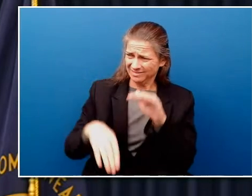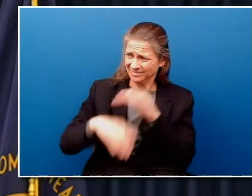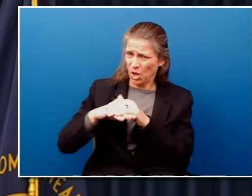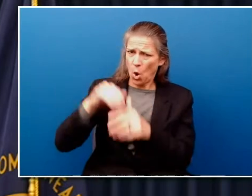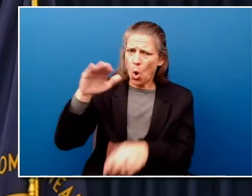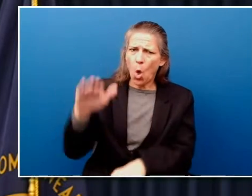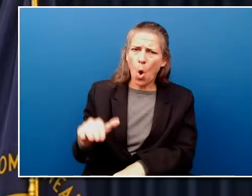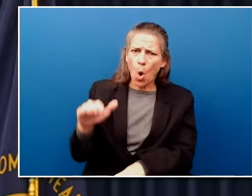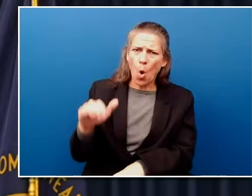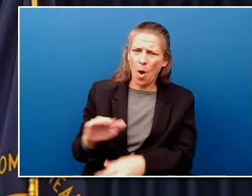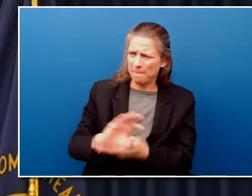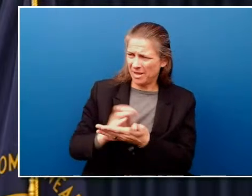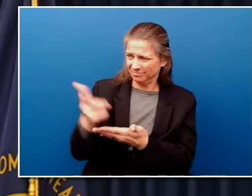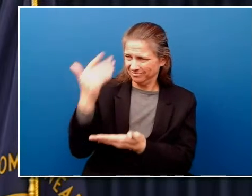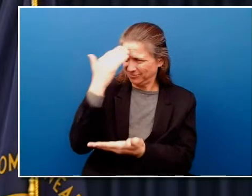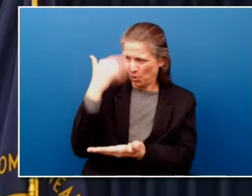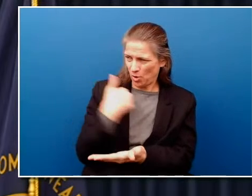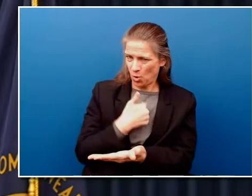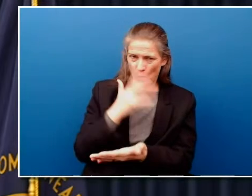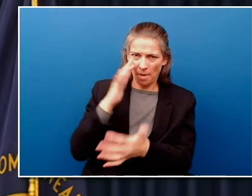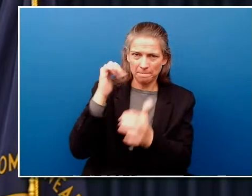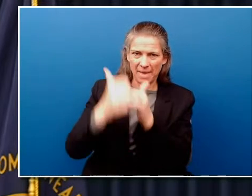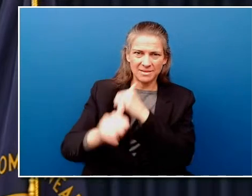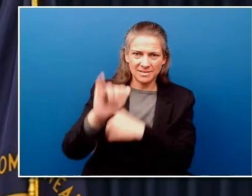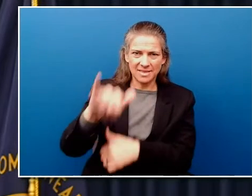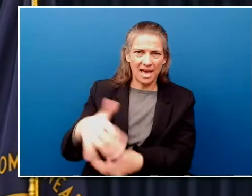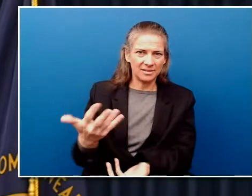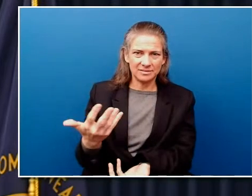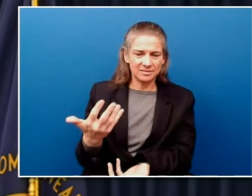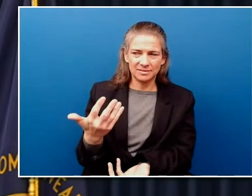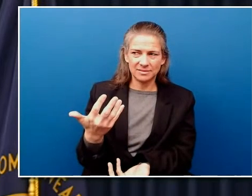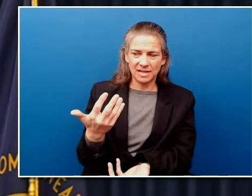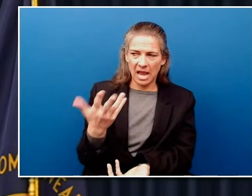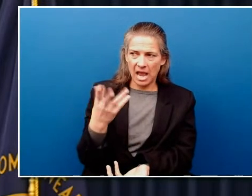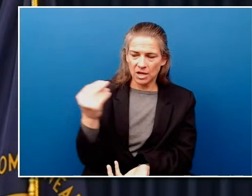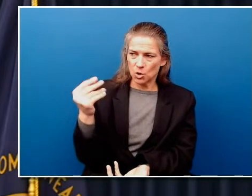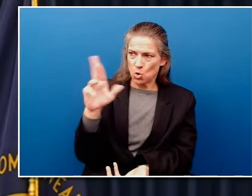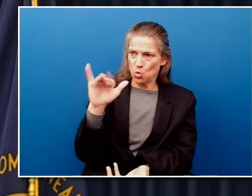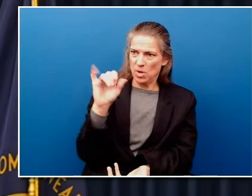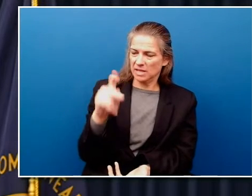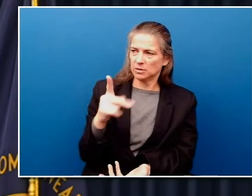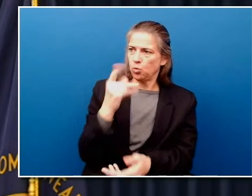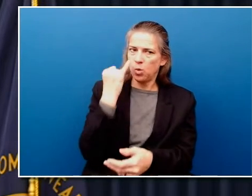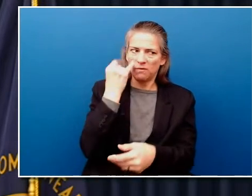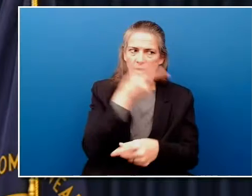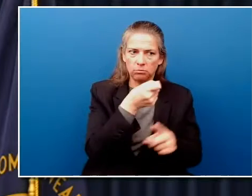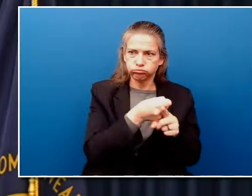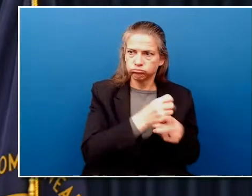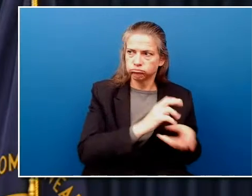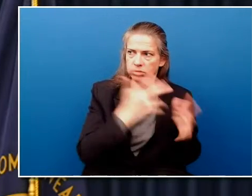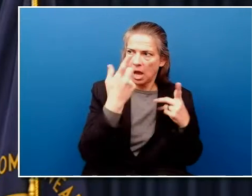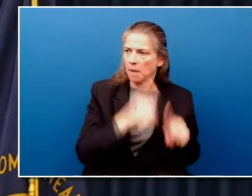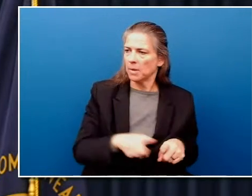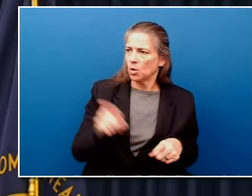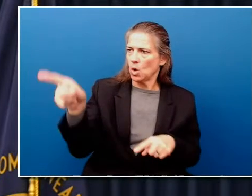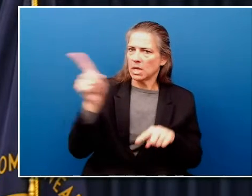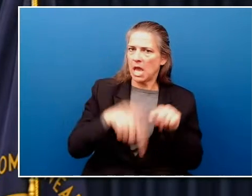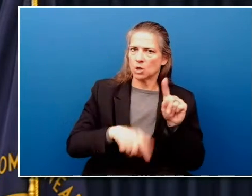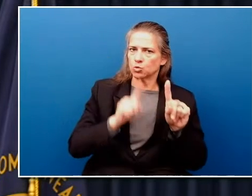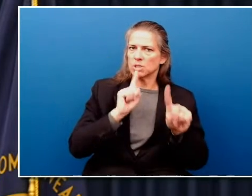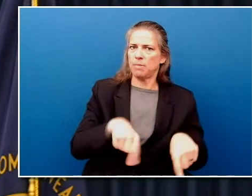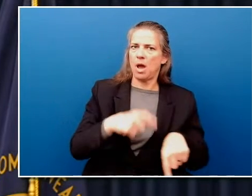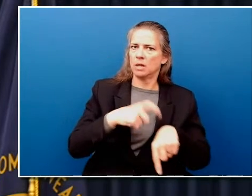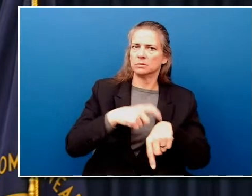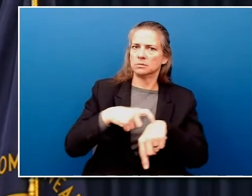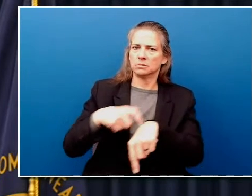know you're not going to be able to meet it, and you risk not being able to respond to the natural disaster in the way that you should and that you need to?